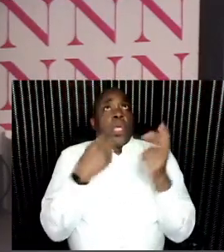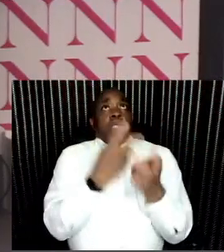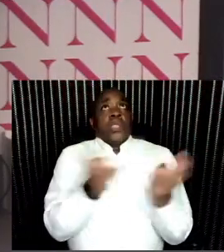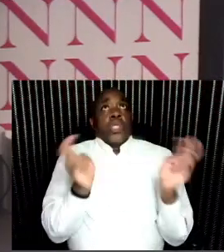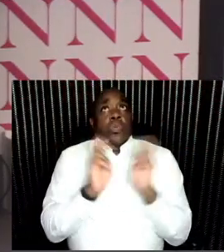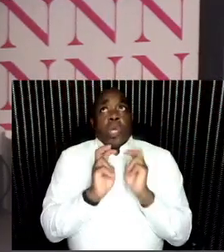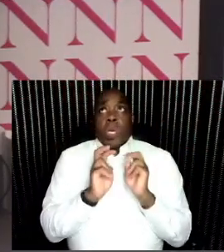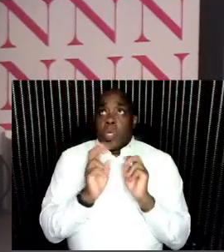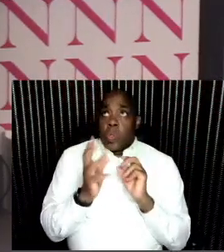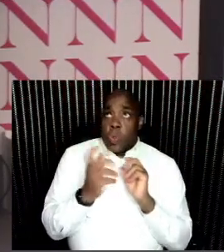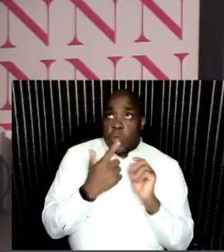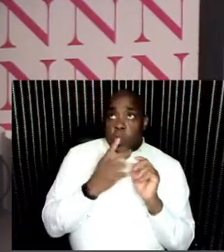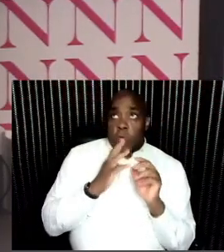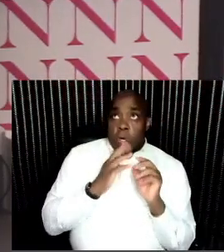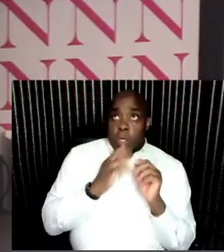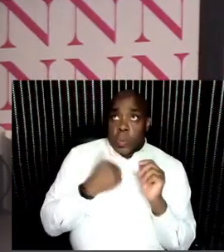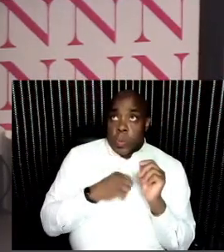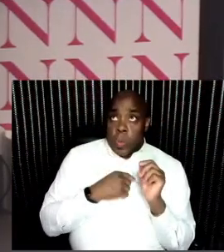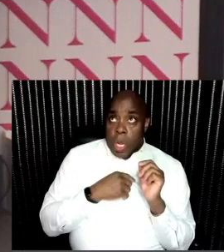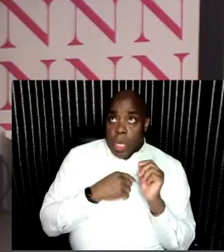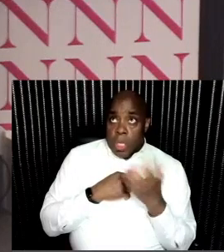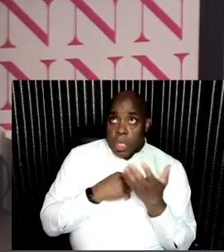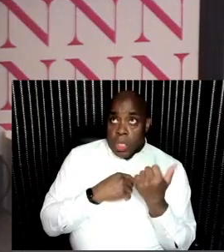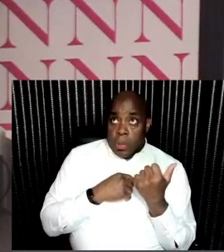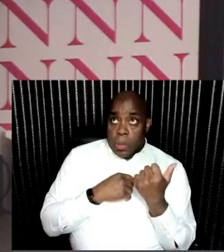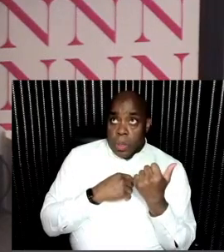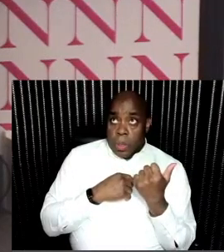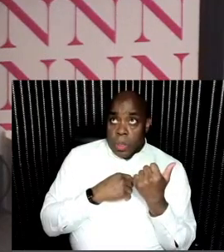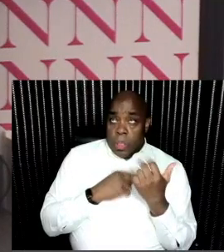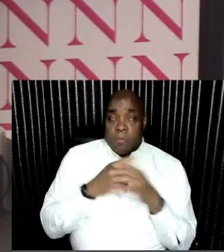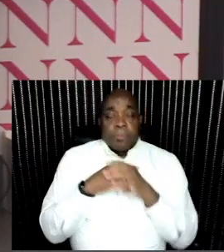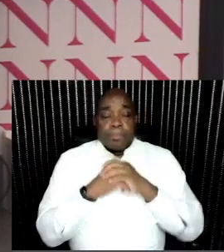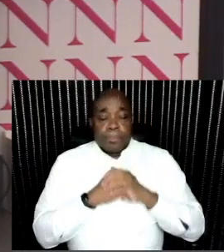us? And that becomes a thing.